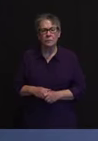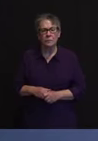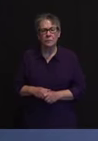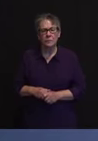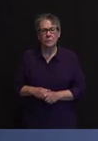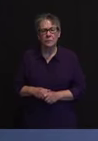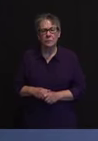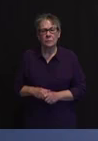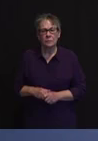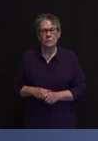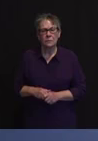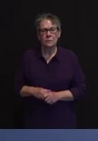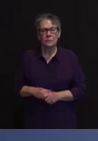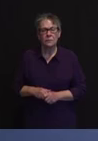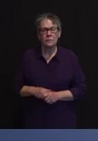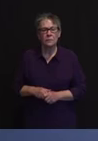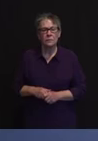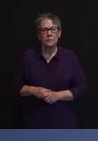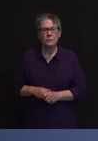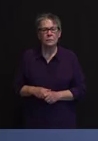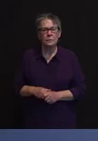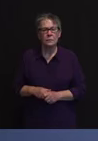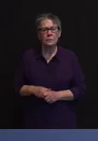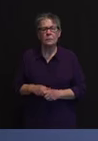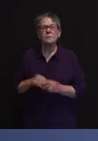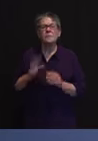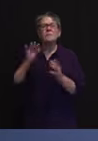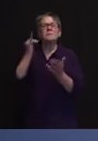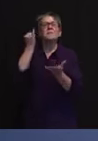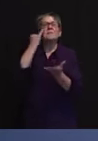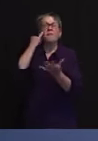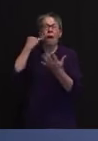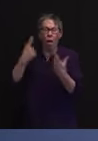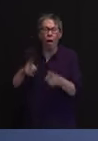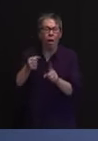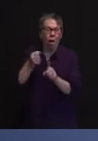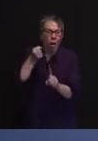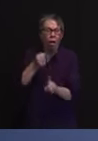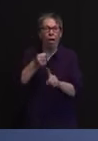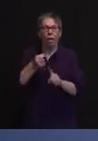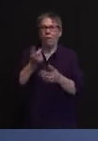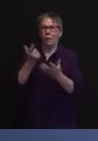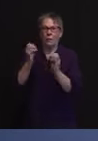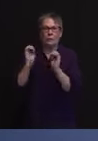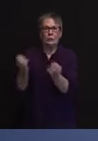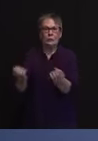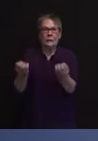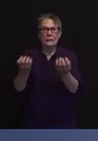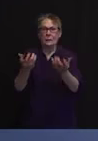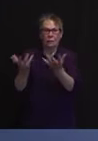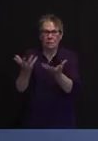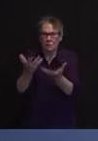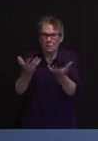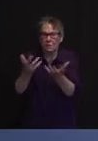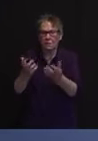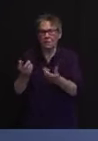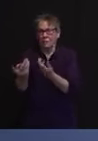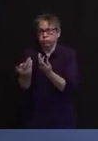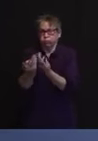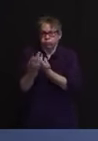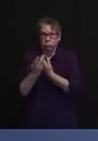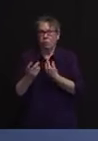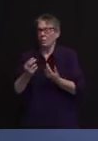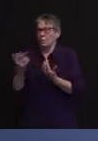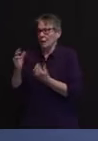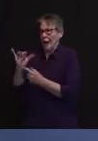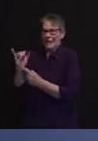overwhelmed despite taking all appropriate steps to increase the surge capacity to care for critically ill